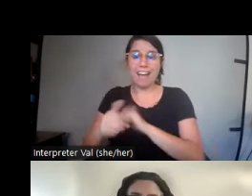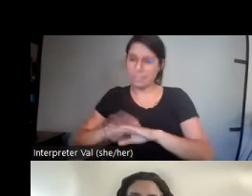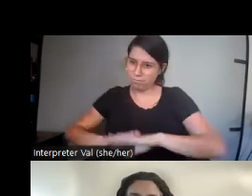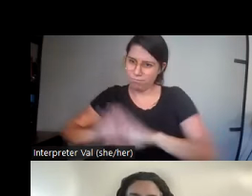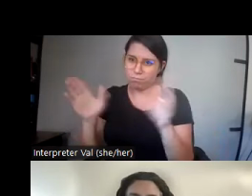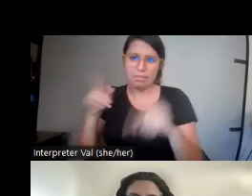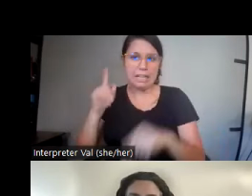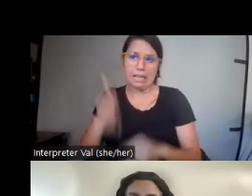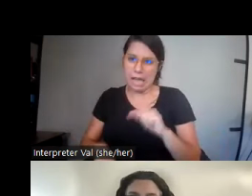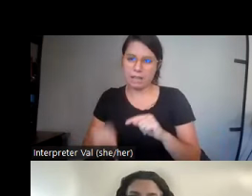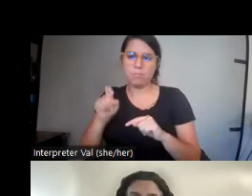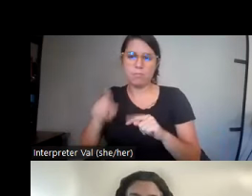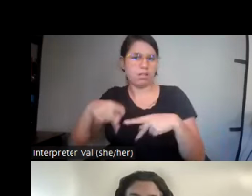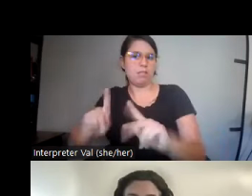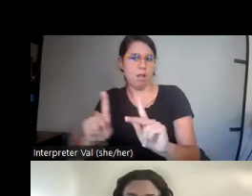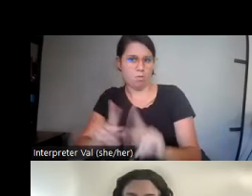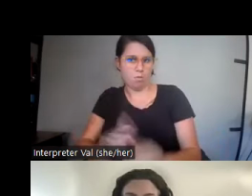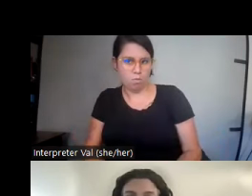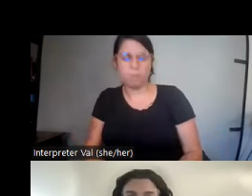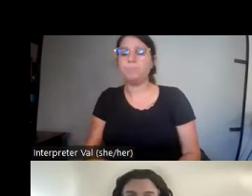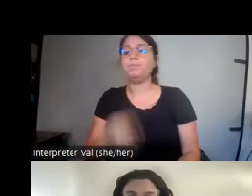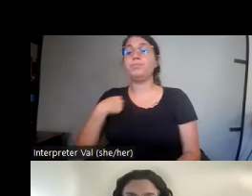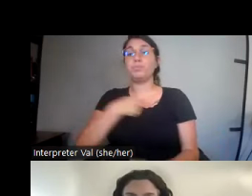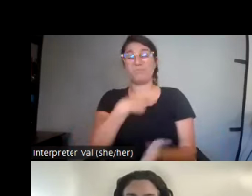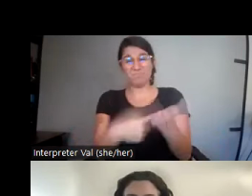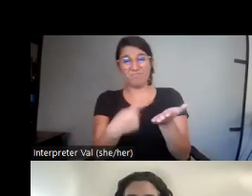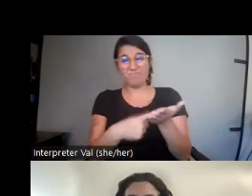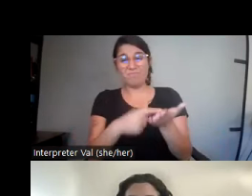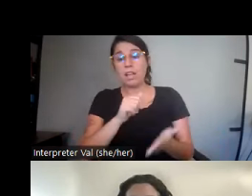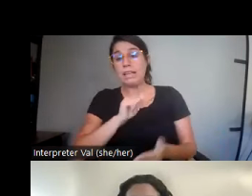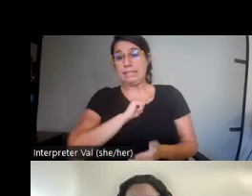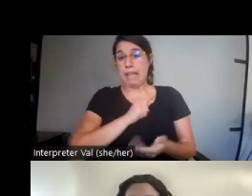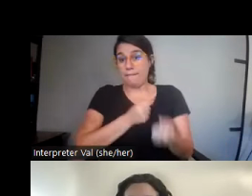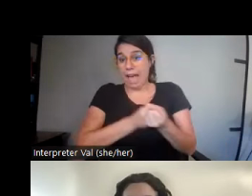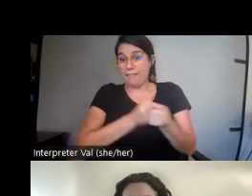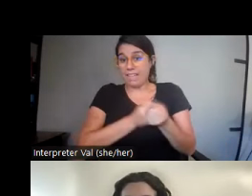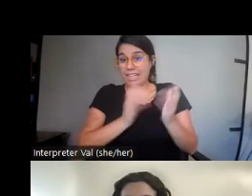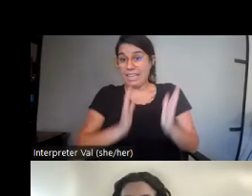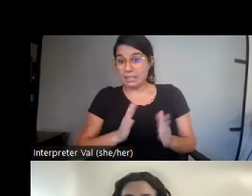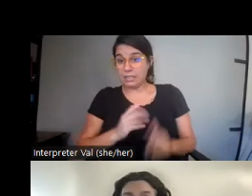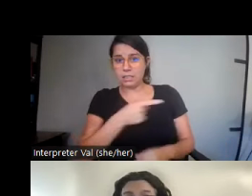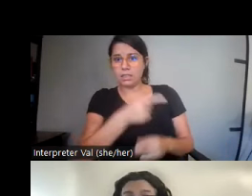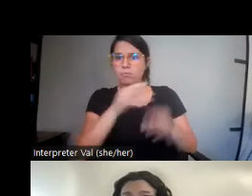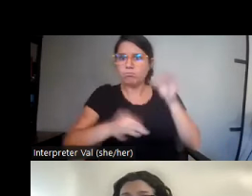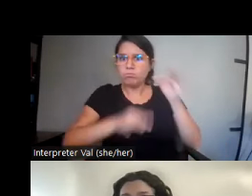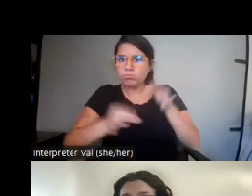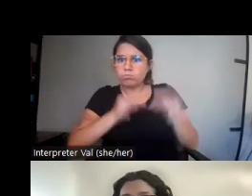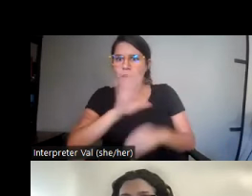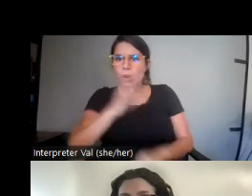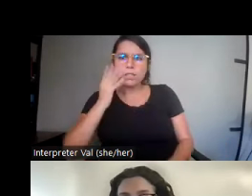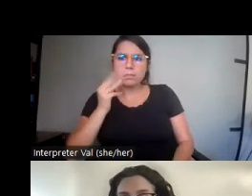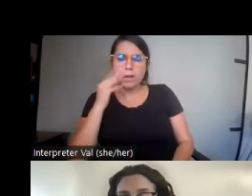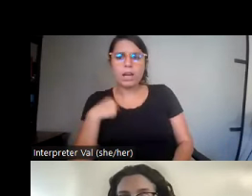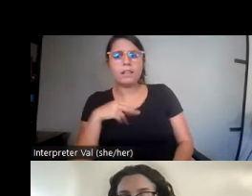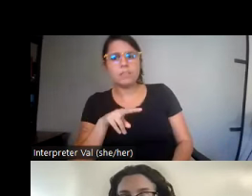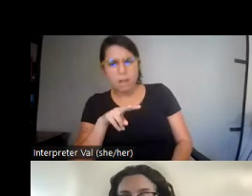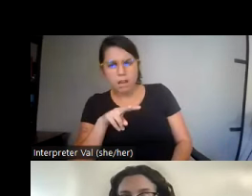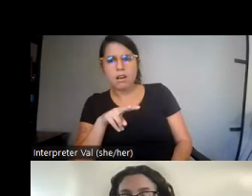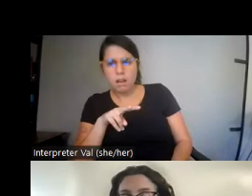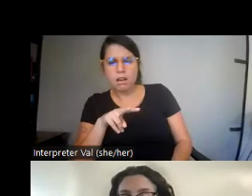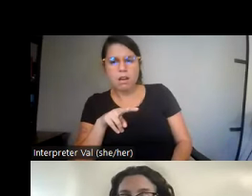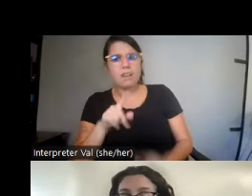were talking to self-advocates who really educated us on their experiences, we did hear stories about